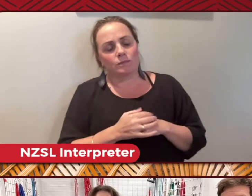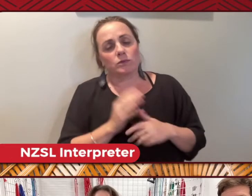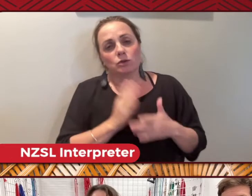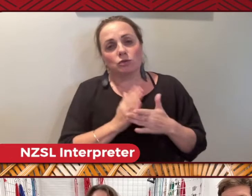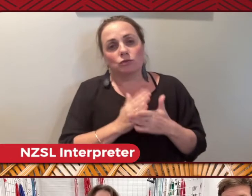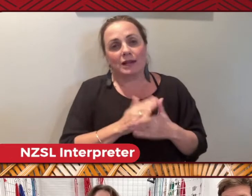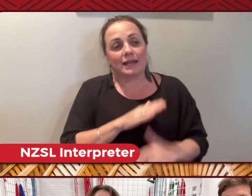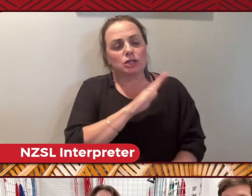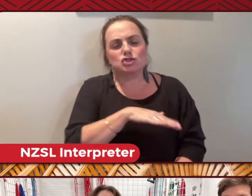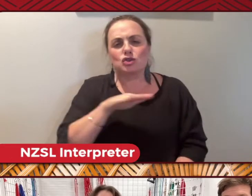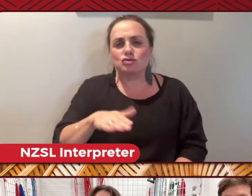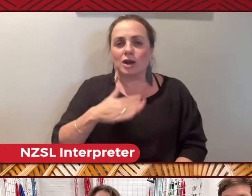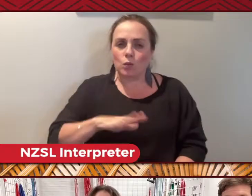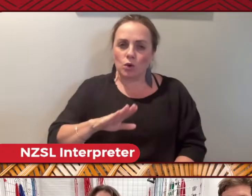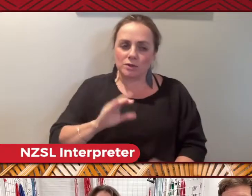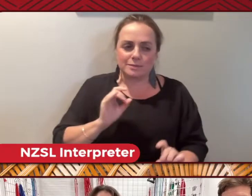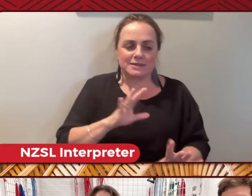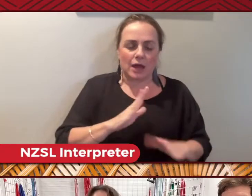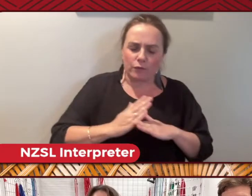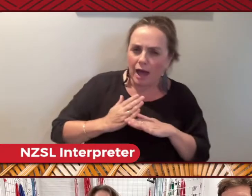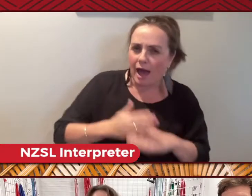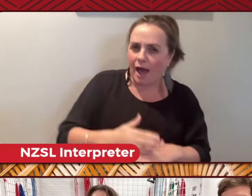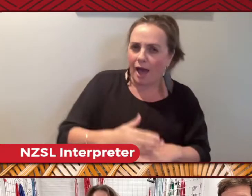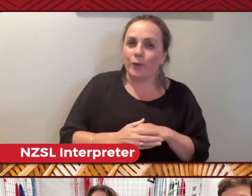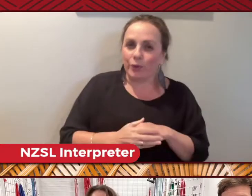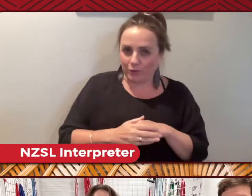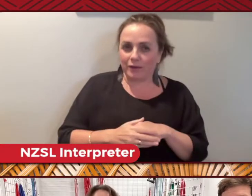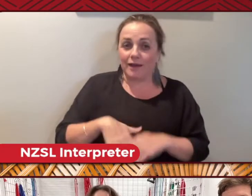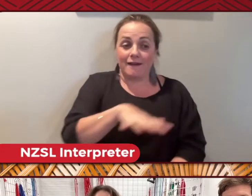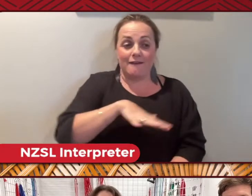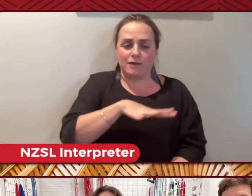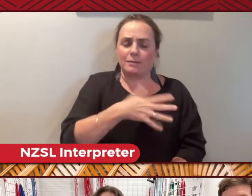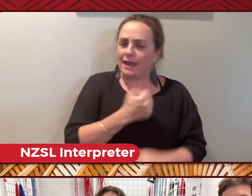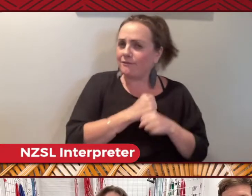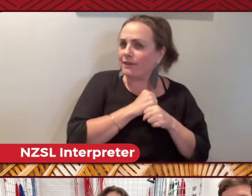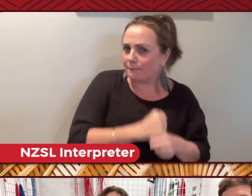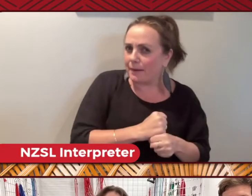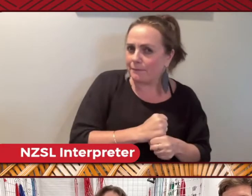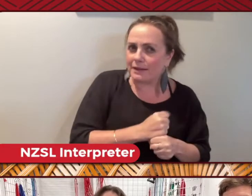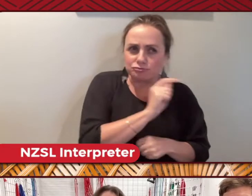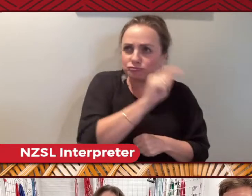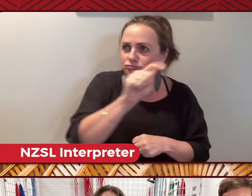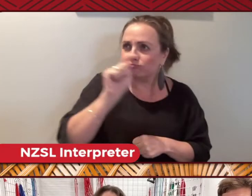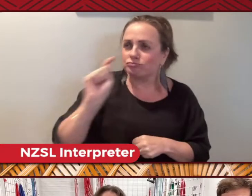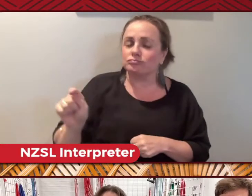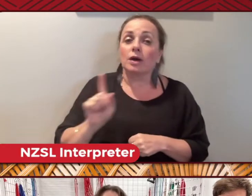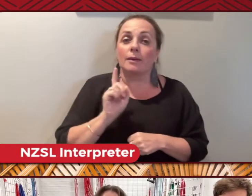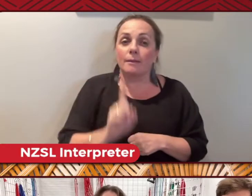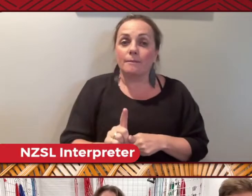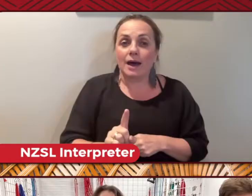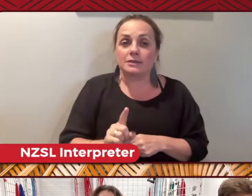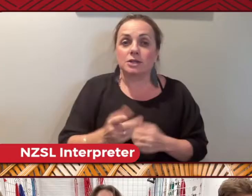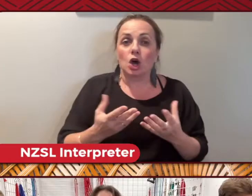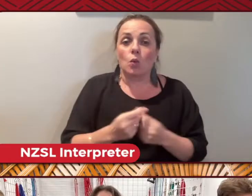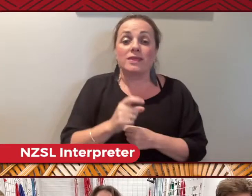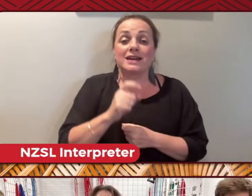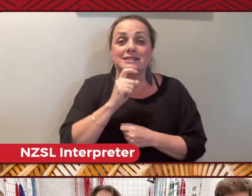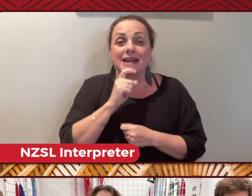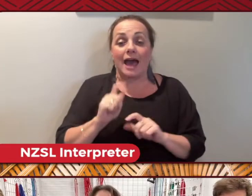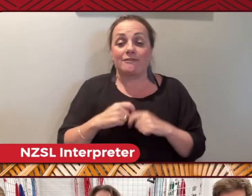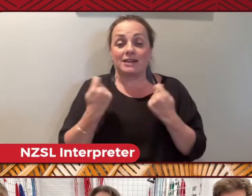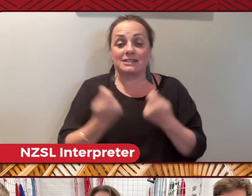the children want to put in the work. The families are just as committed as they've always been, but the difference being having practitioners and team that have the